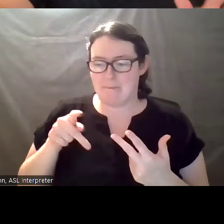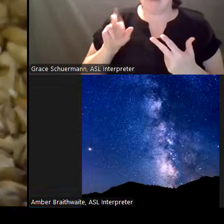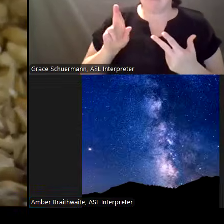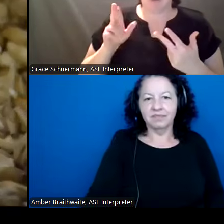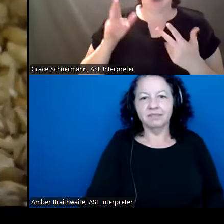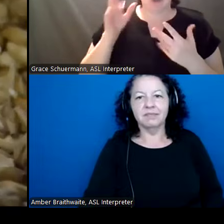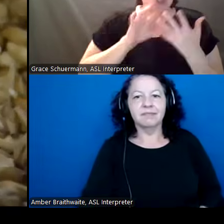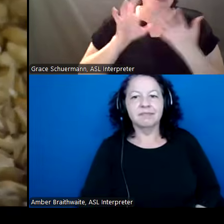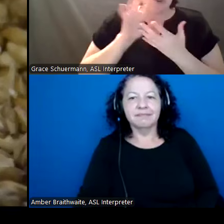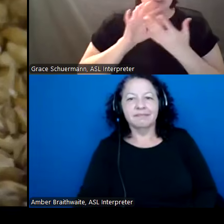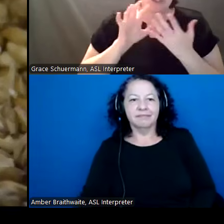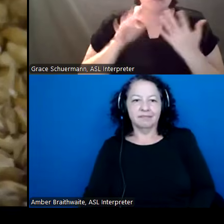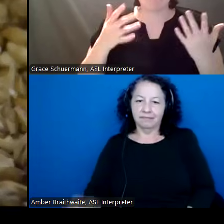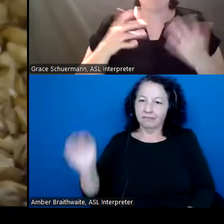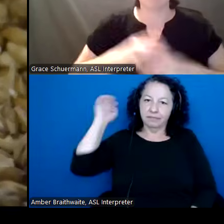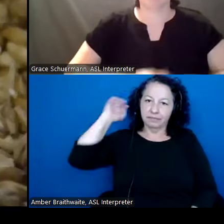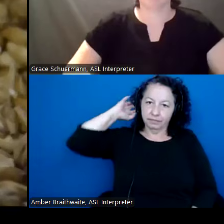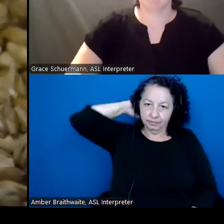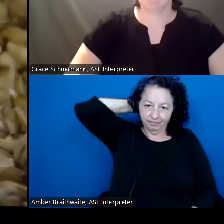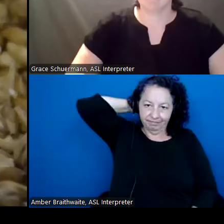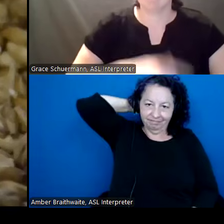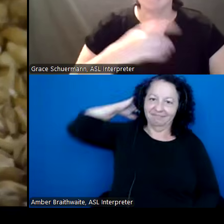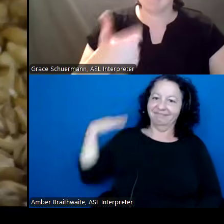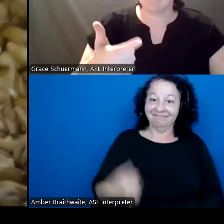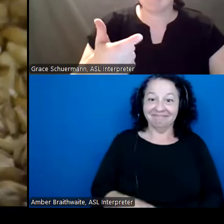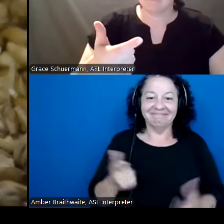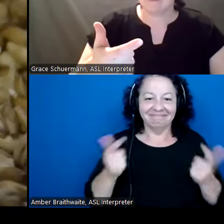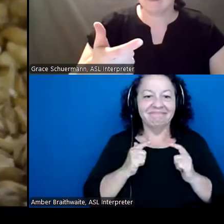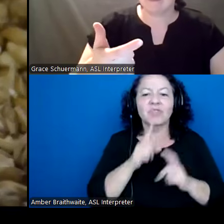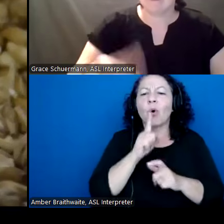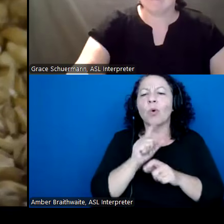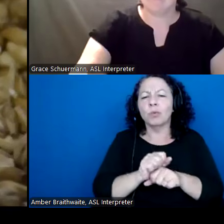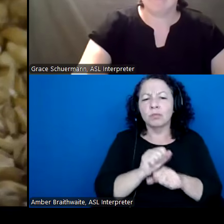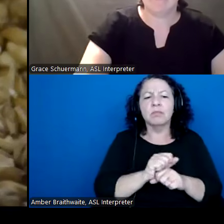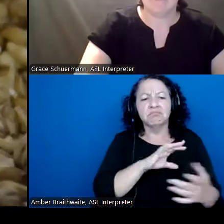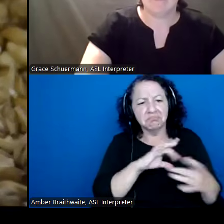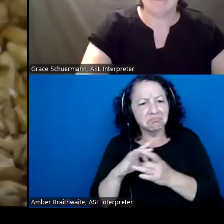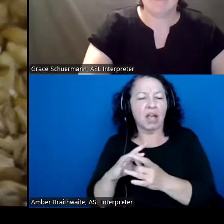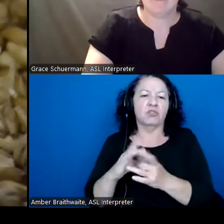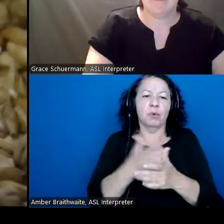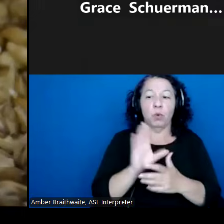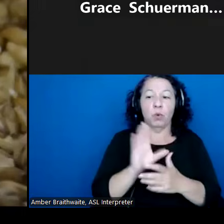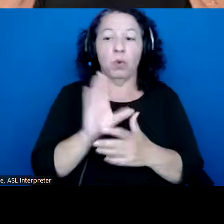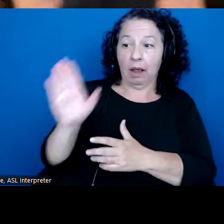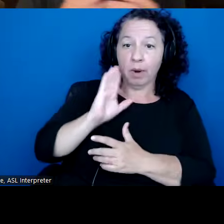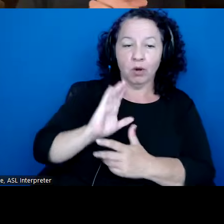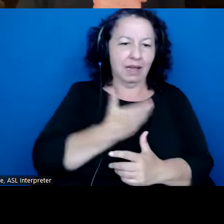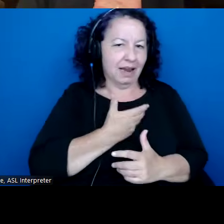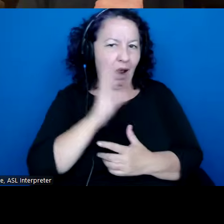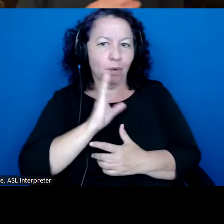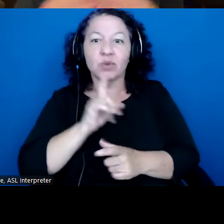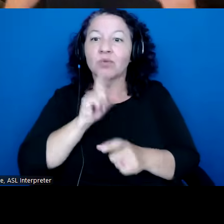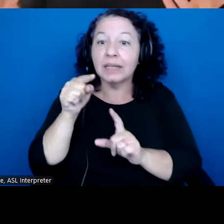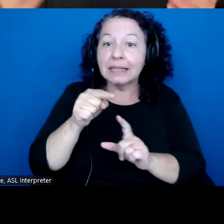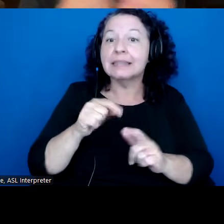Malted barley, again, this is a real point of connection between our beers and their beers. This is the base of basically all